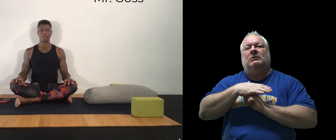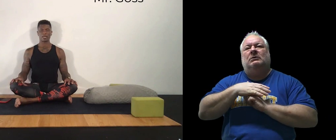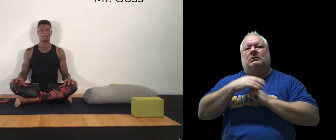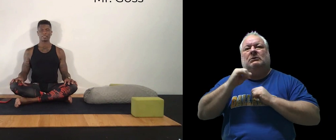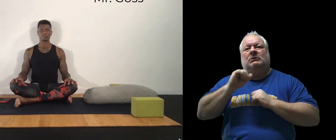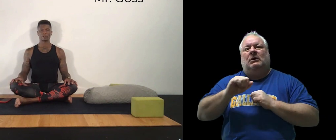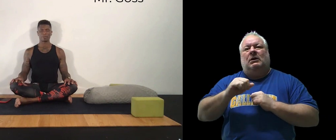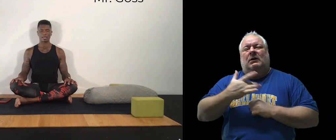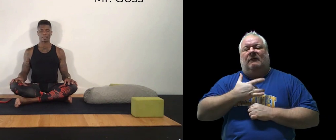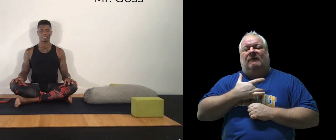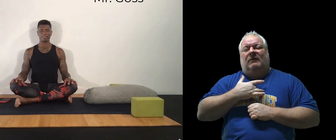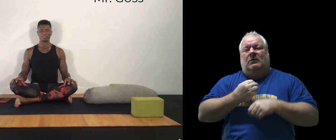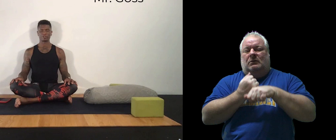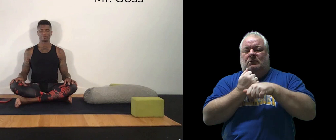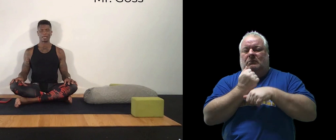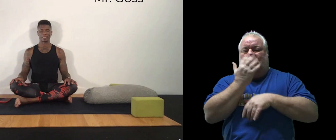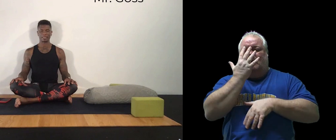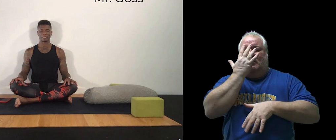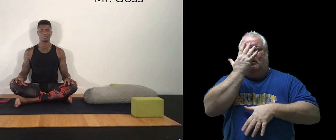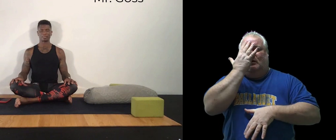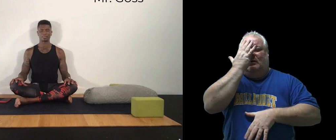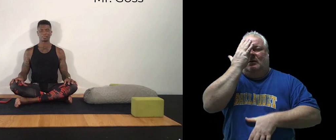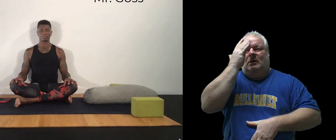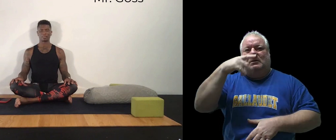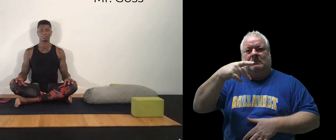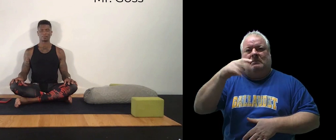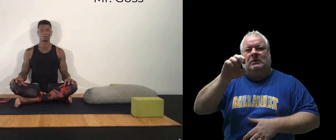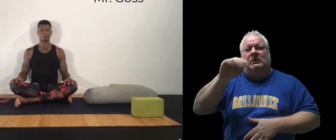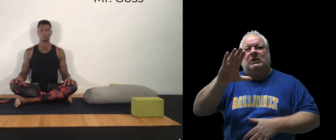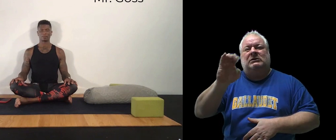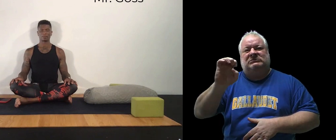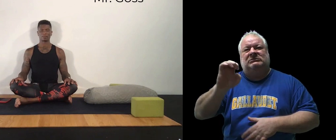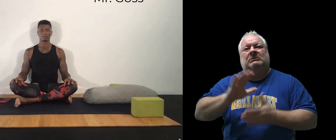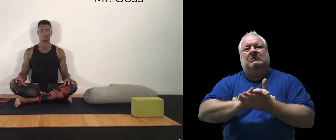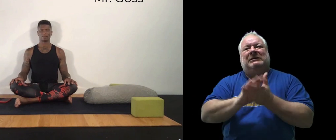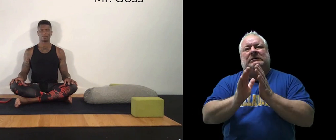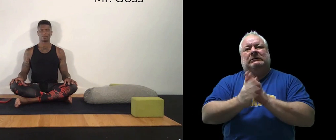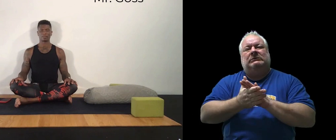just finds its way into your mind and into your body.